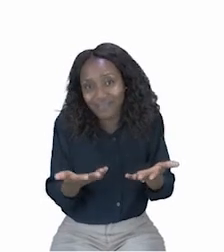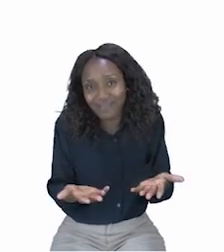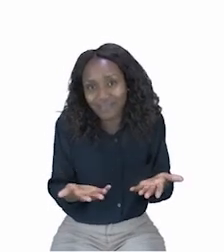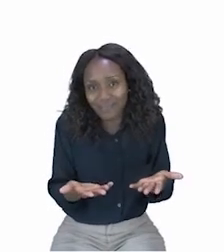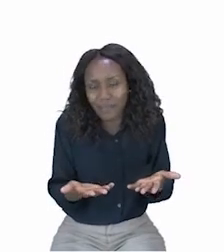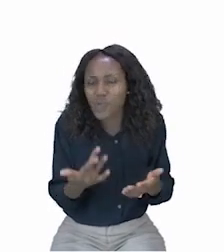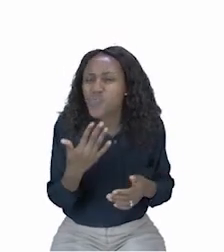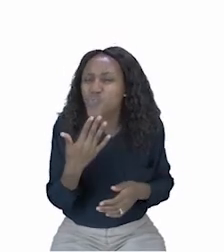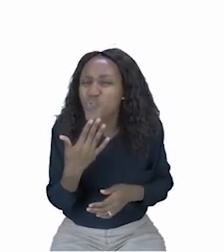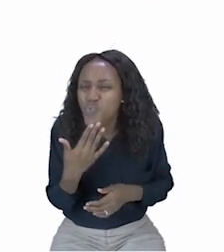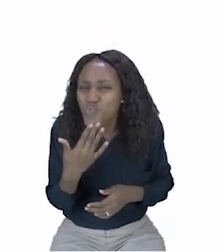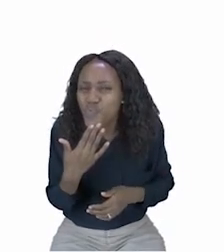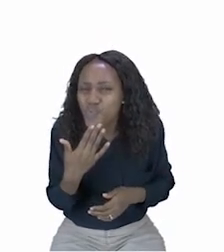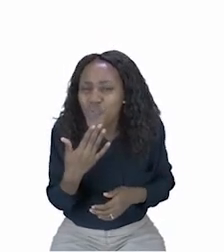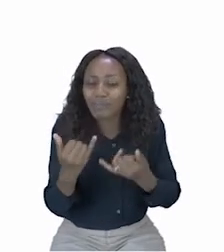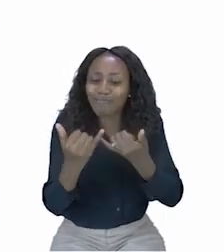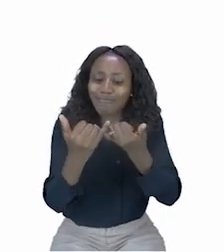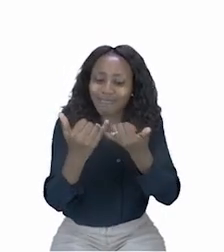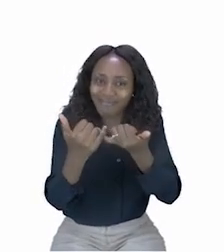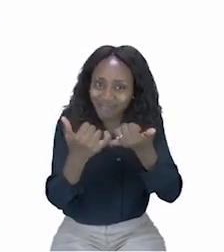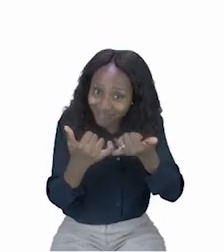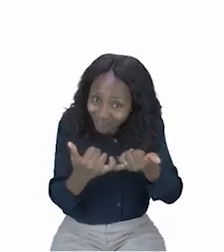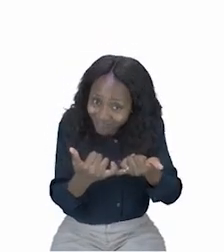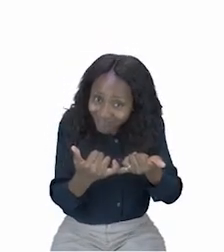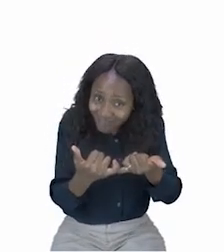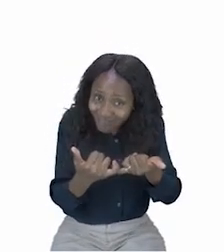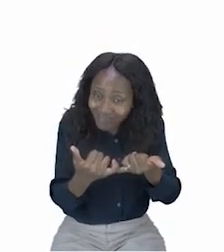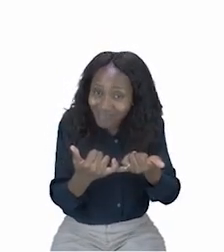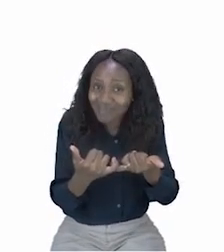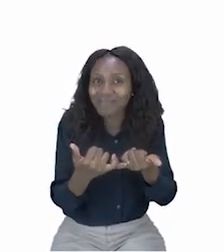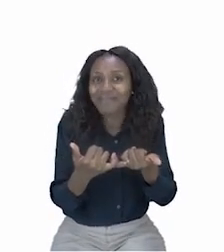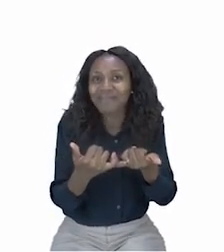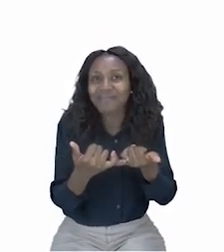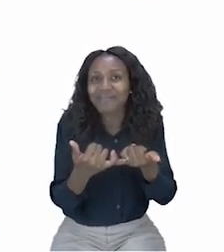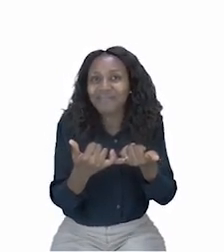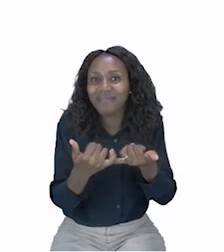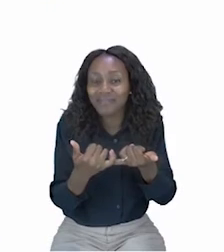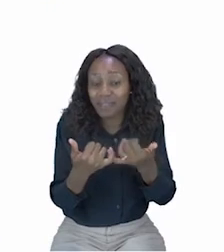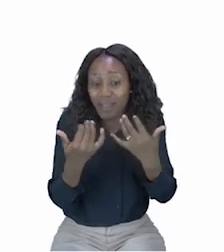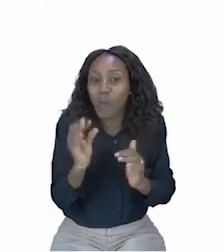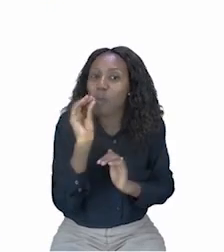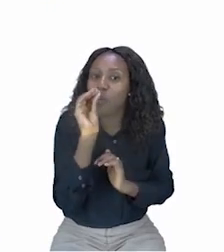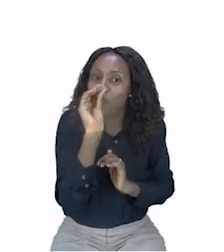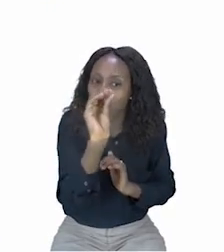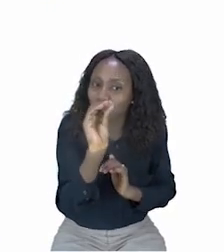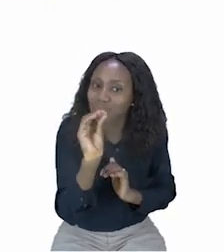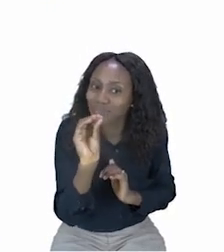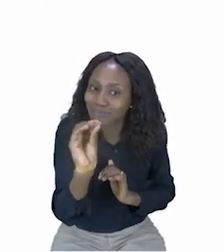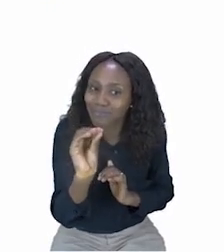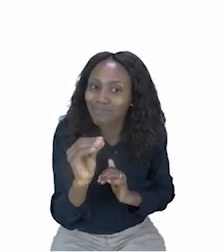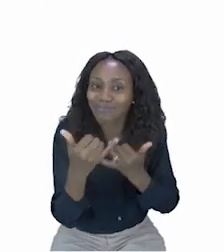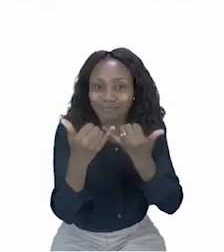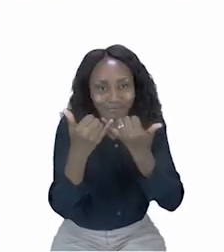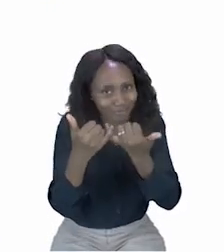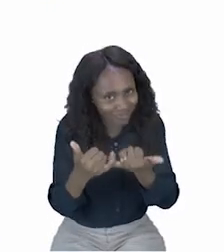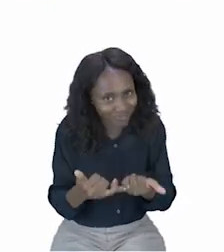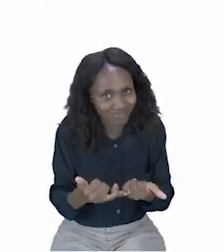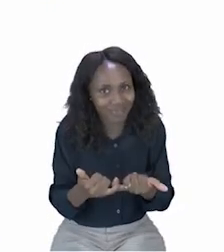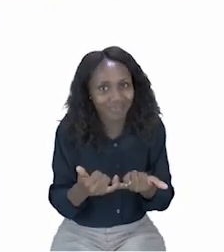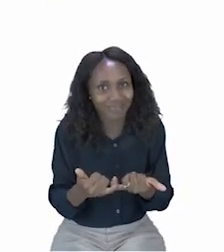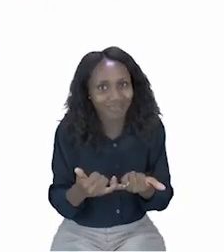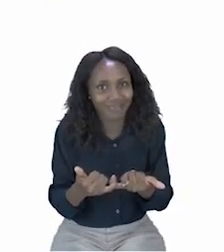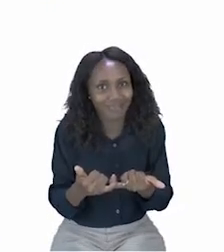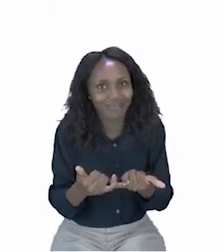call these people cousins. So we are going to take our cousin and put them, the first